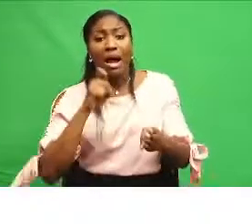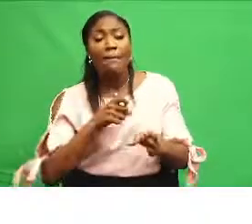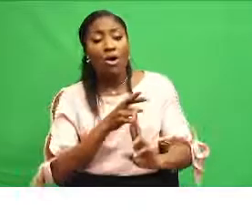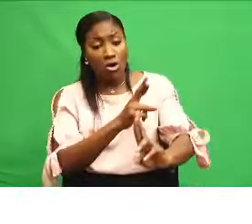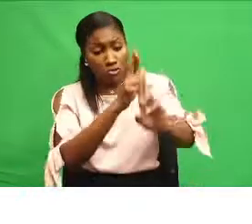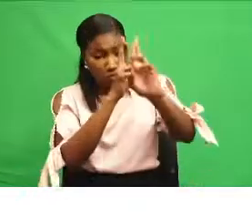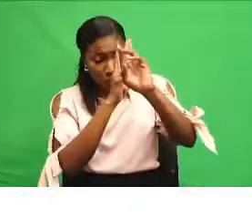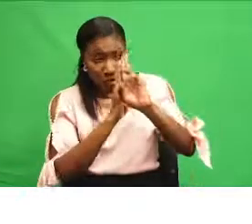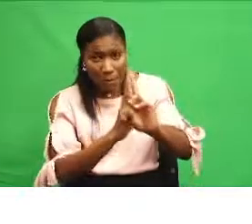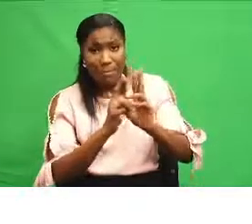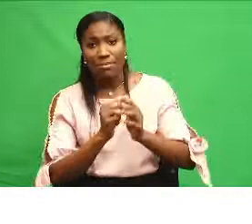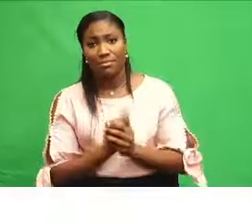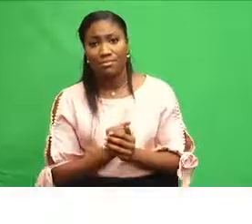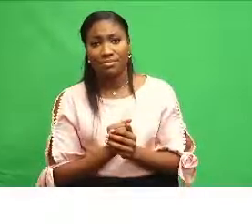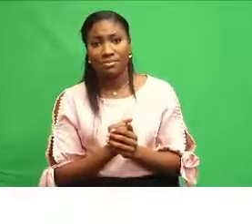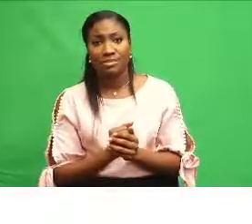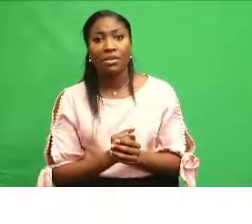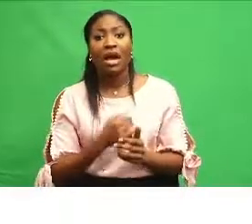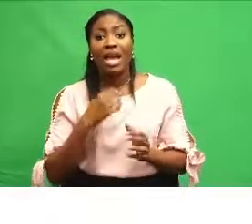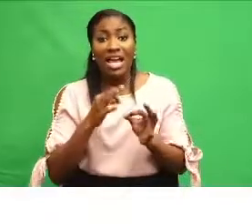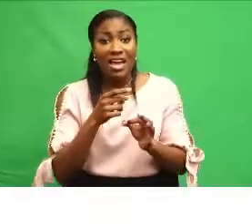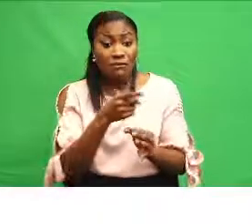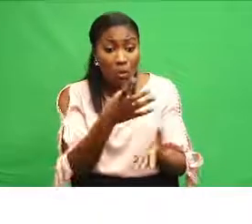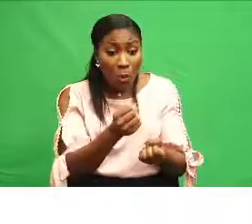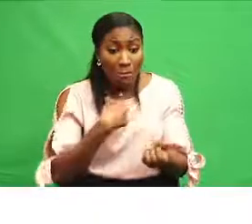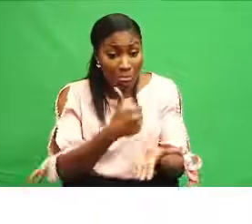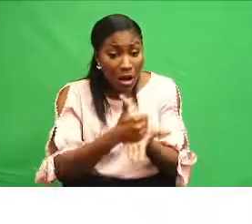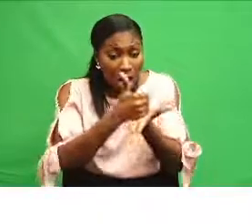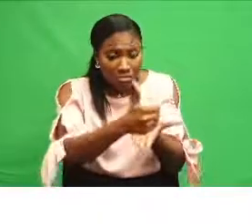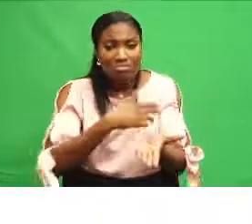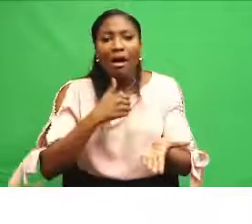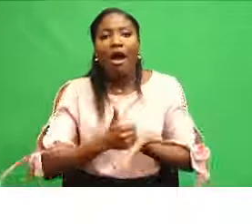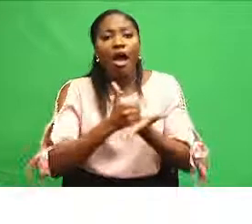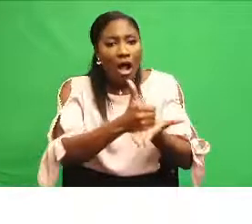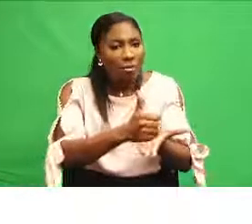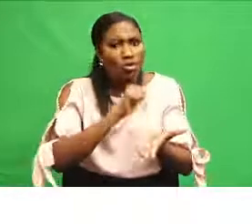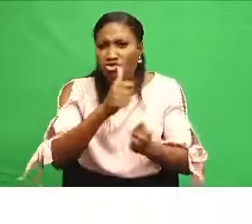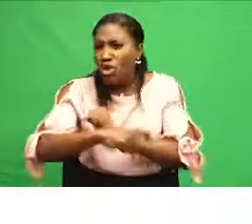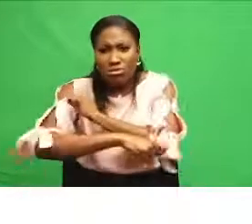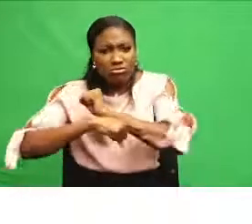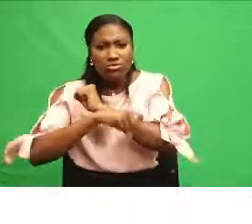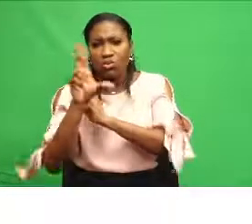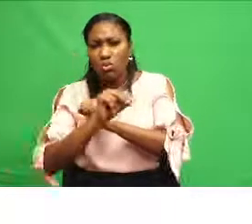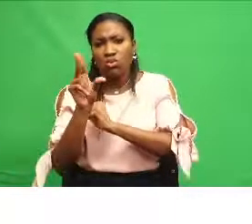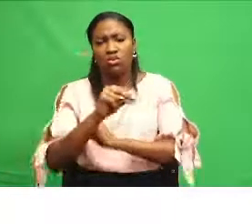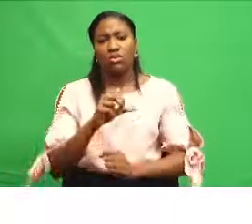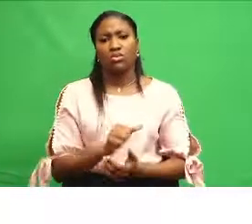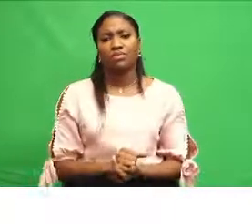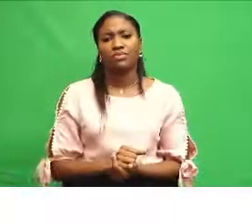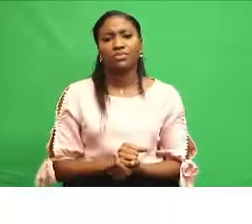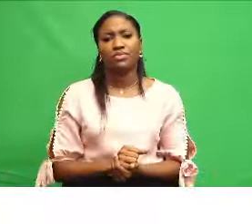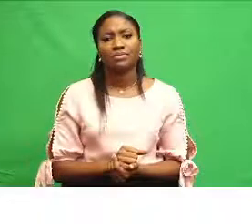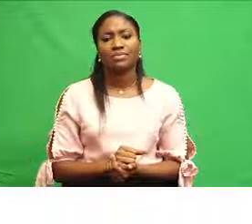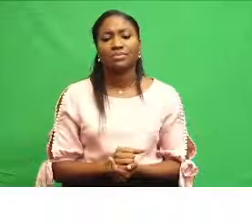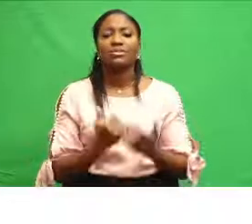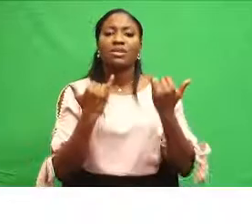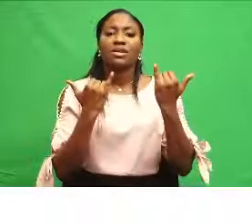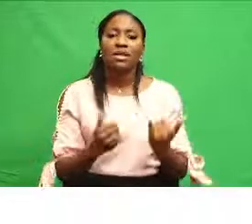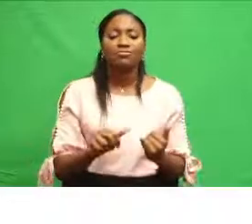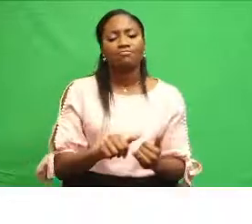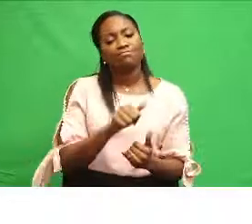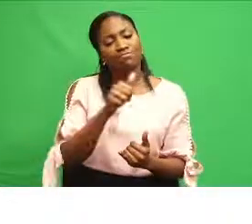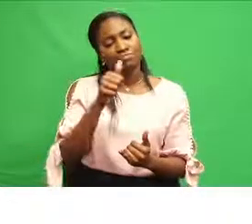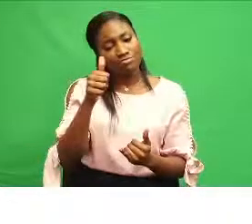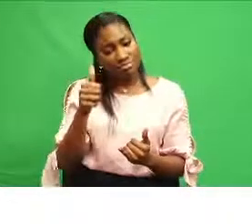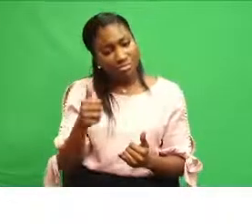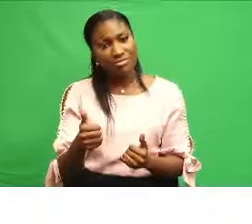have to get their input as to how their own money is spent. So here's another quote from my chat with Lakshmi. She would have